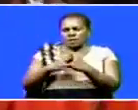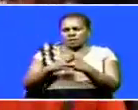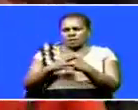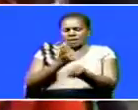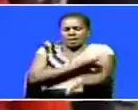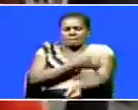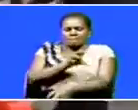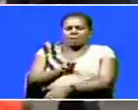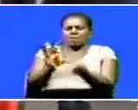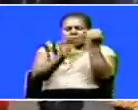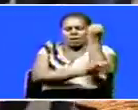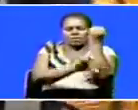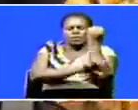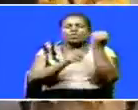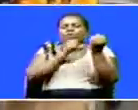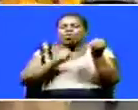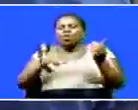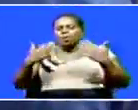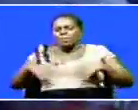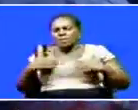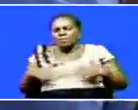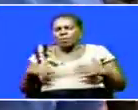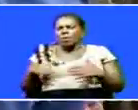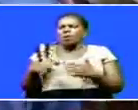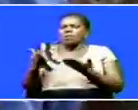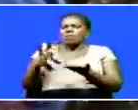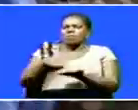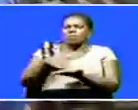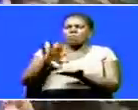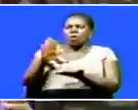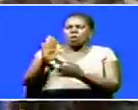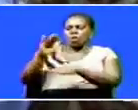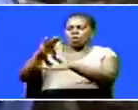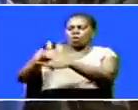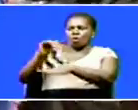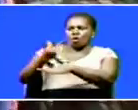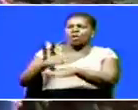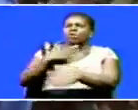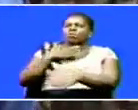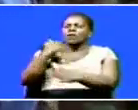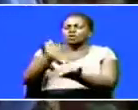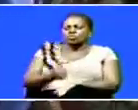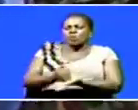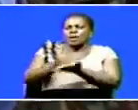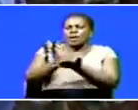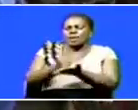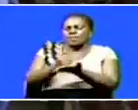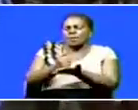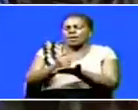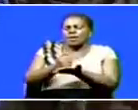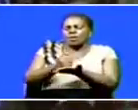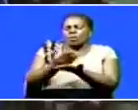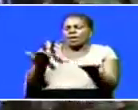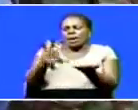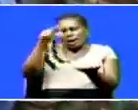at empowering the country's older generation. Hers is more of a calling that seeks to step in where government has